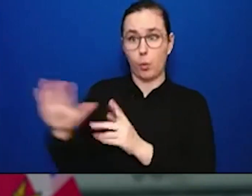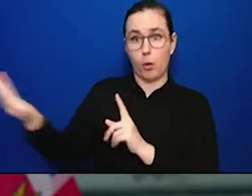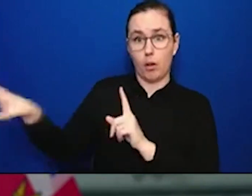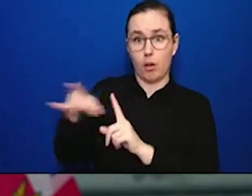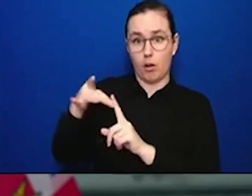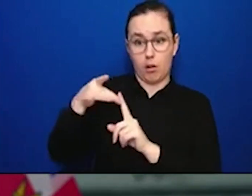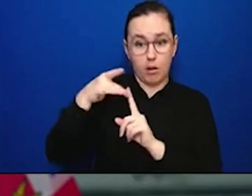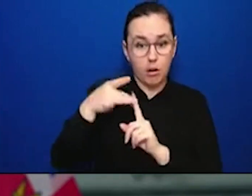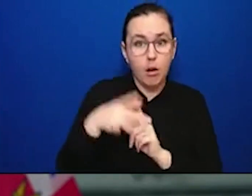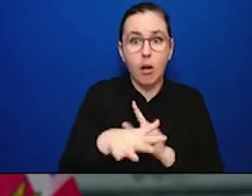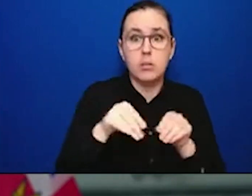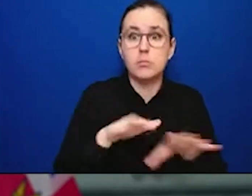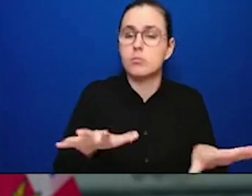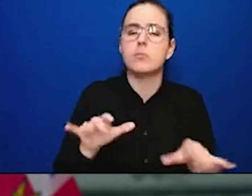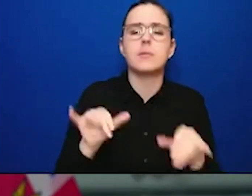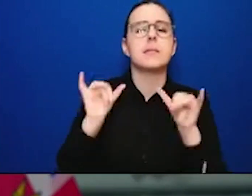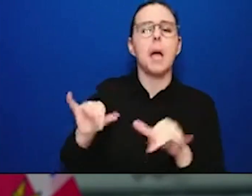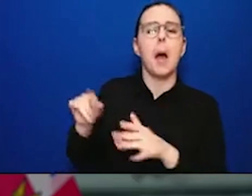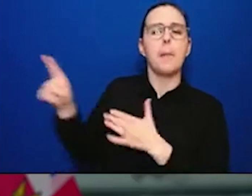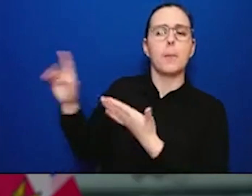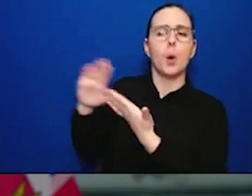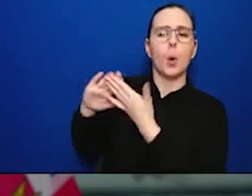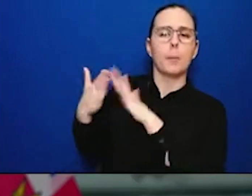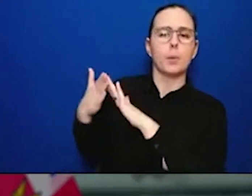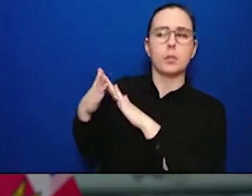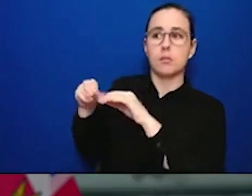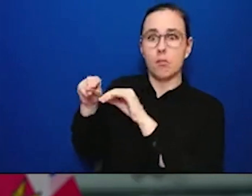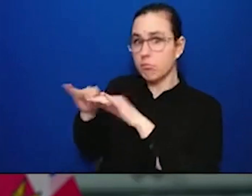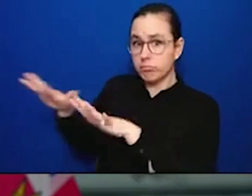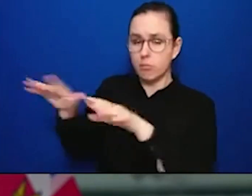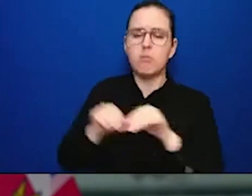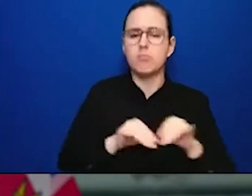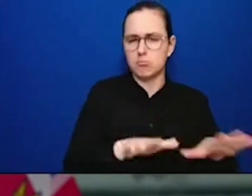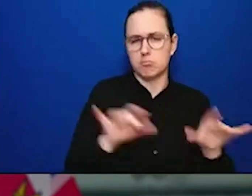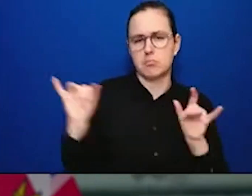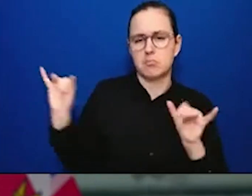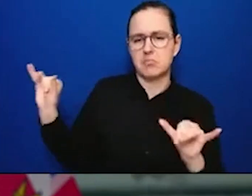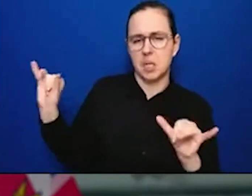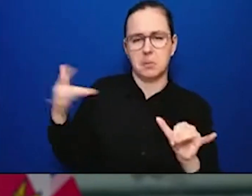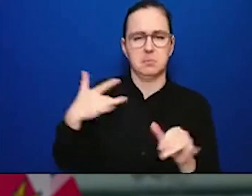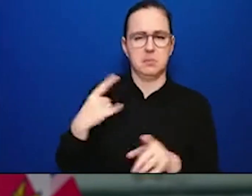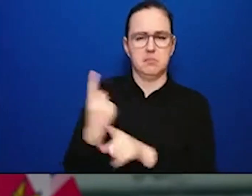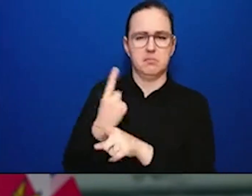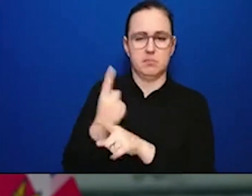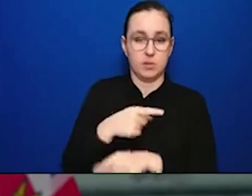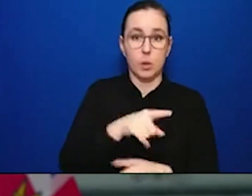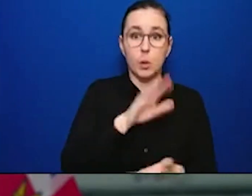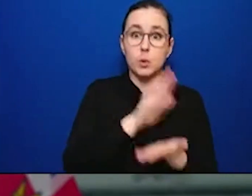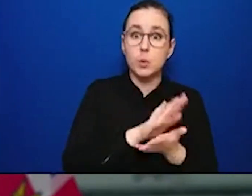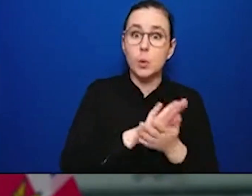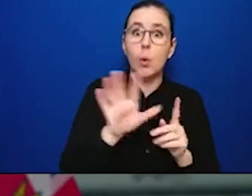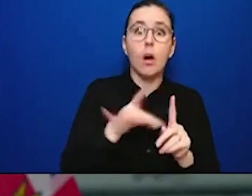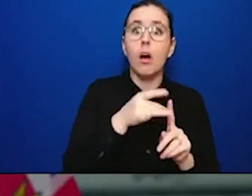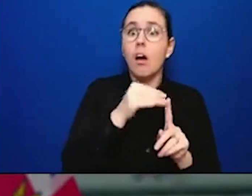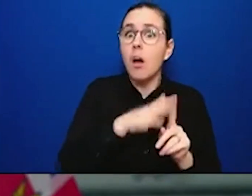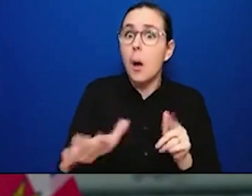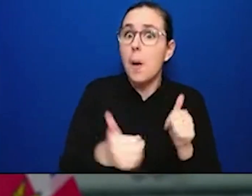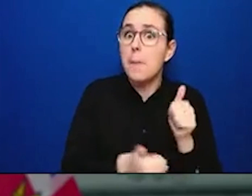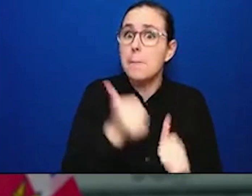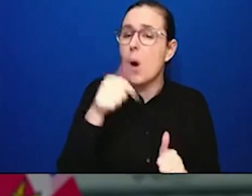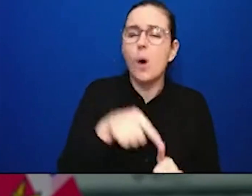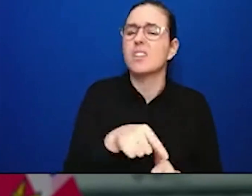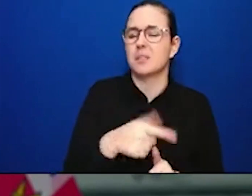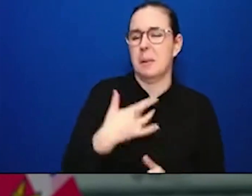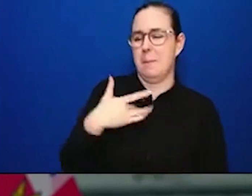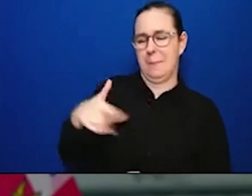will be different now. They are not a major source of transmission. And schools, the measures that we have in place and adding in,